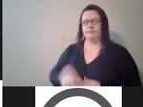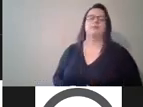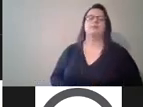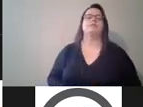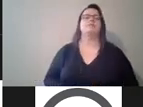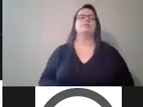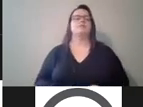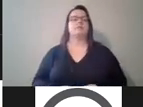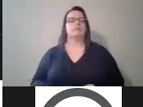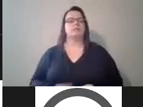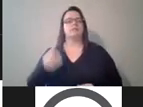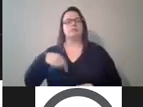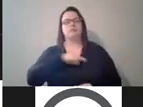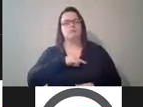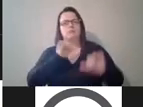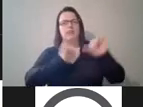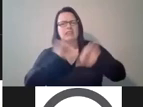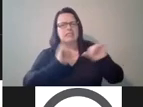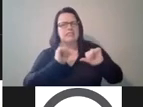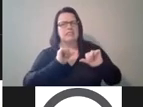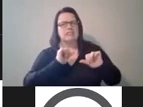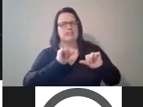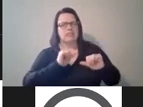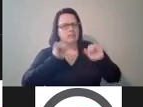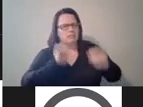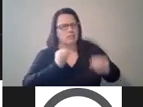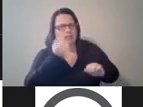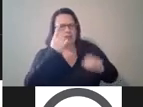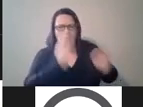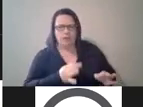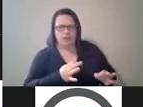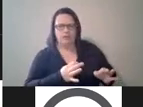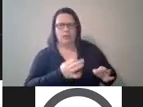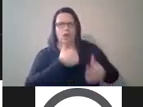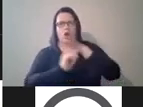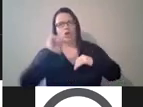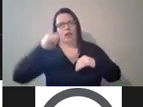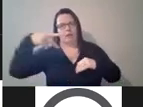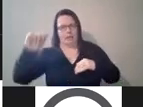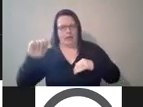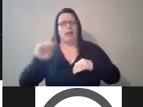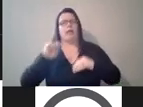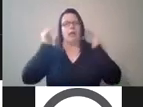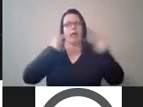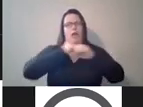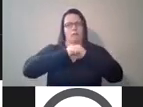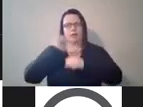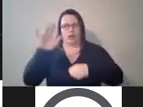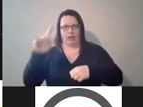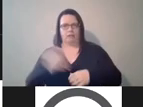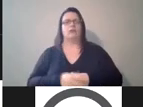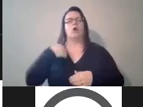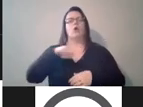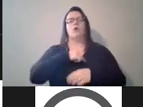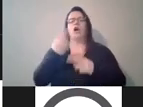So how do we, formally assess capacity under APA? So in adult protection, we use an interdisciplinary process.